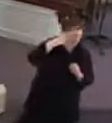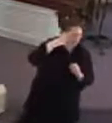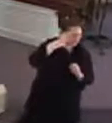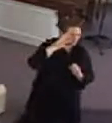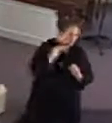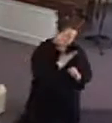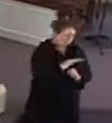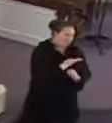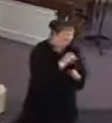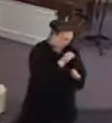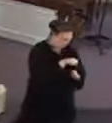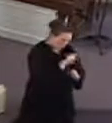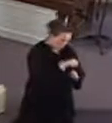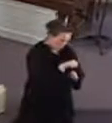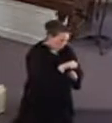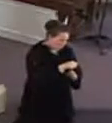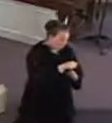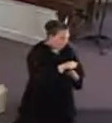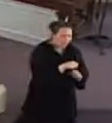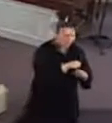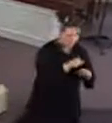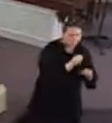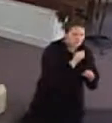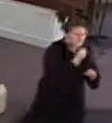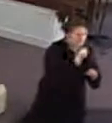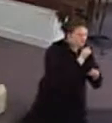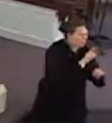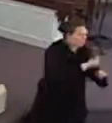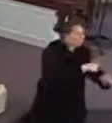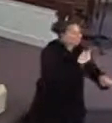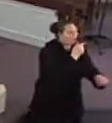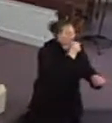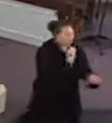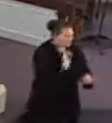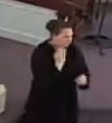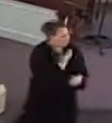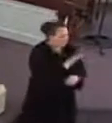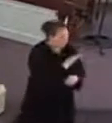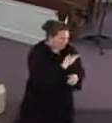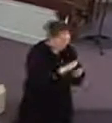on, he's been patient. He's been long-suffering to us. Amen. I'm thankful for the